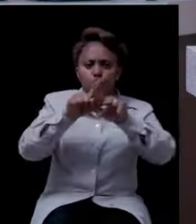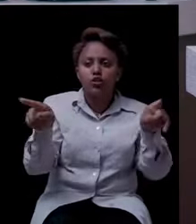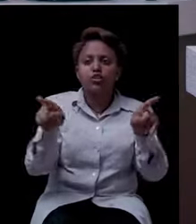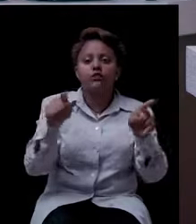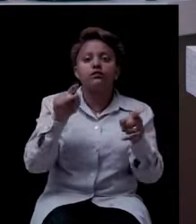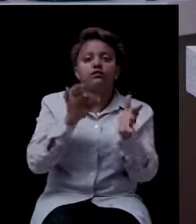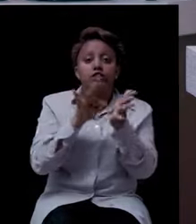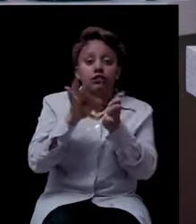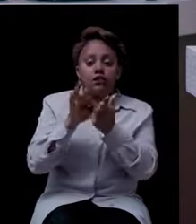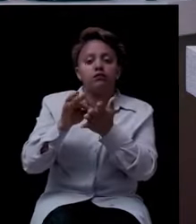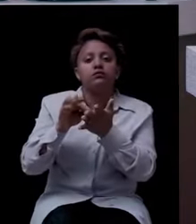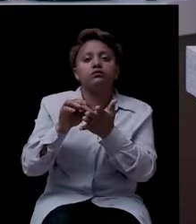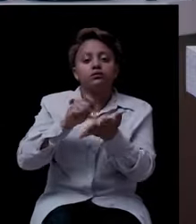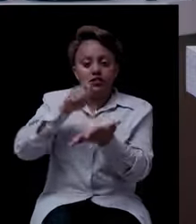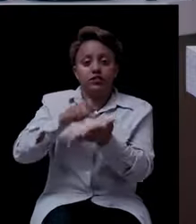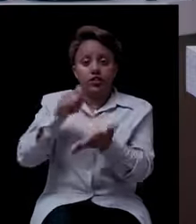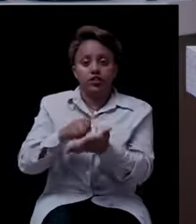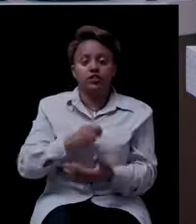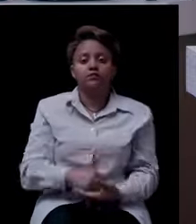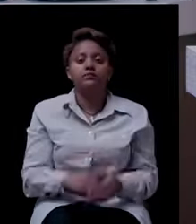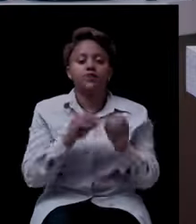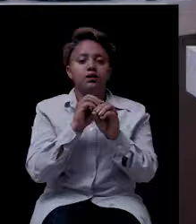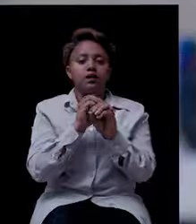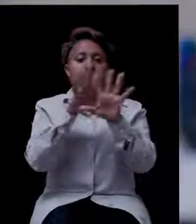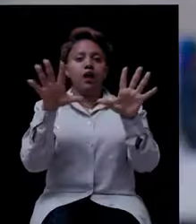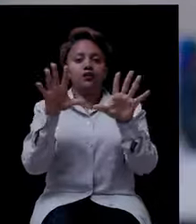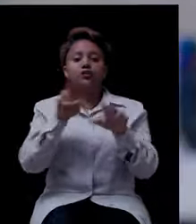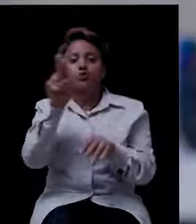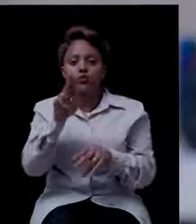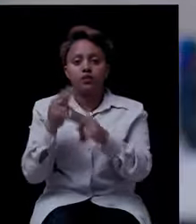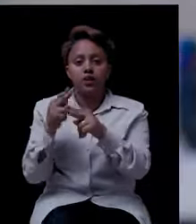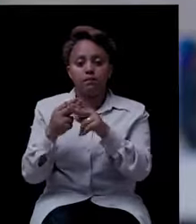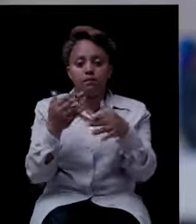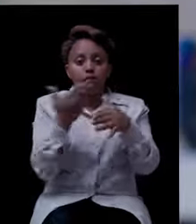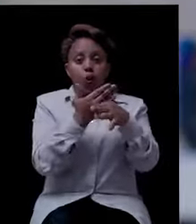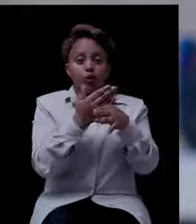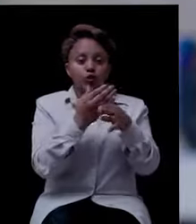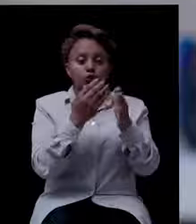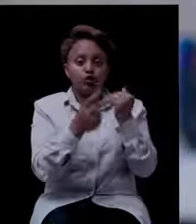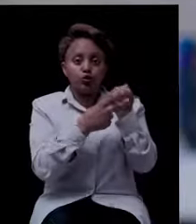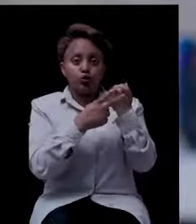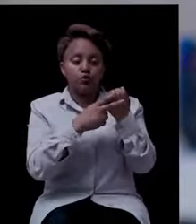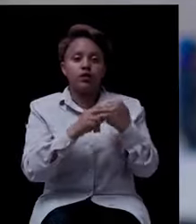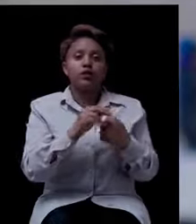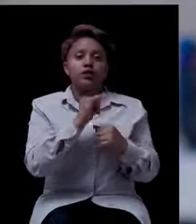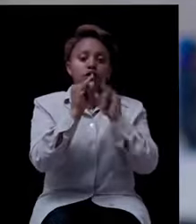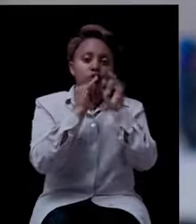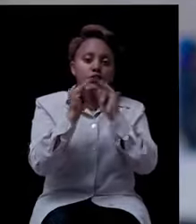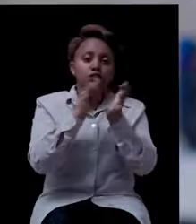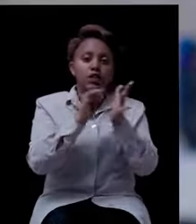unique digital signature, sort of like username. Blocks store information that distinguishes